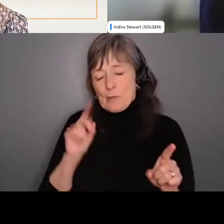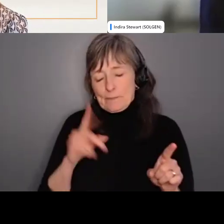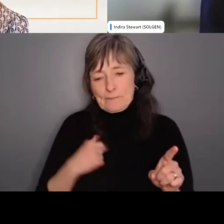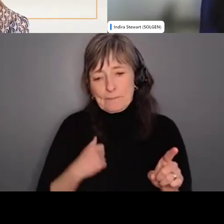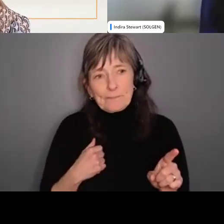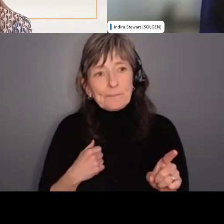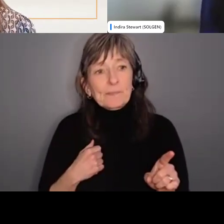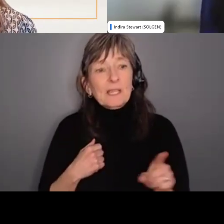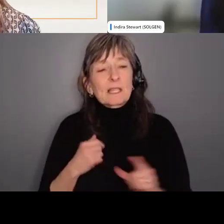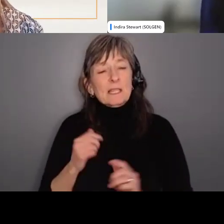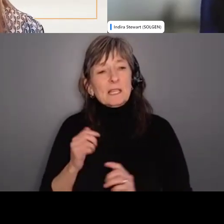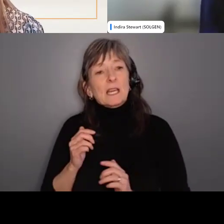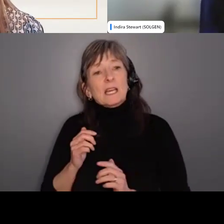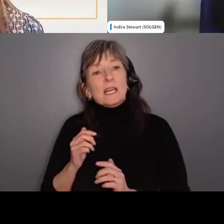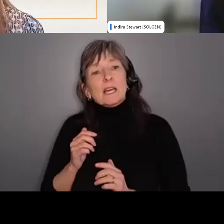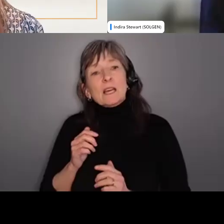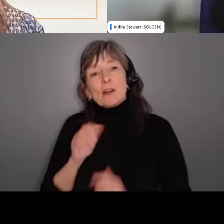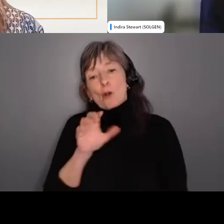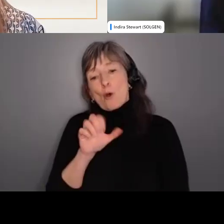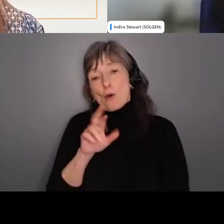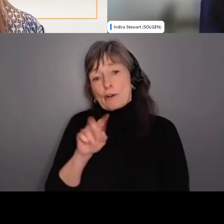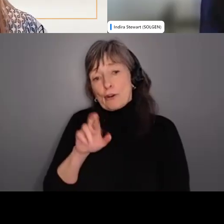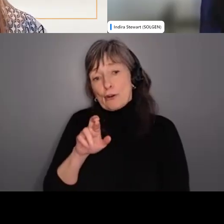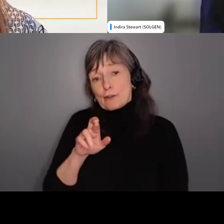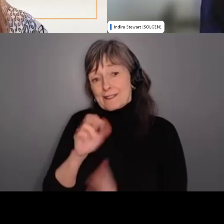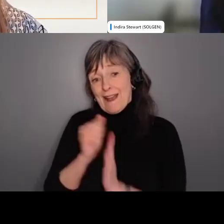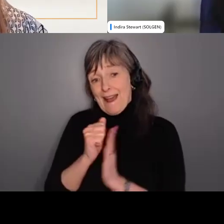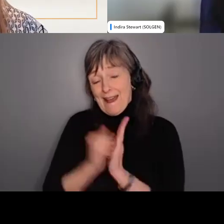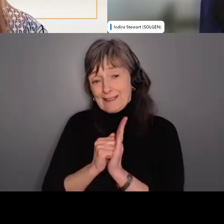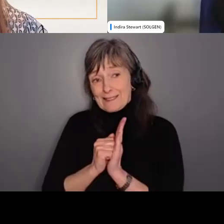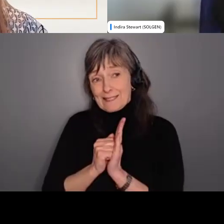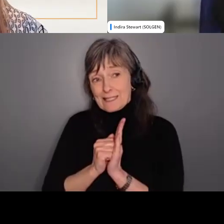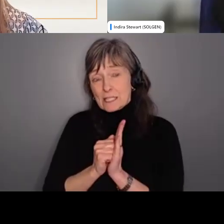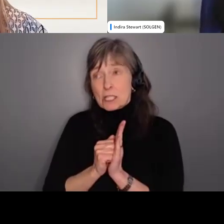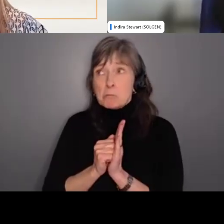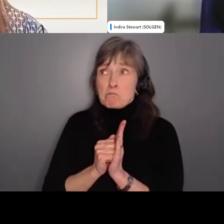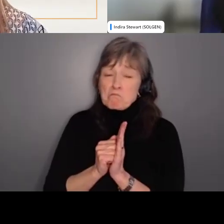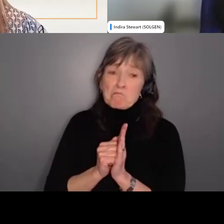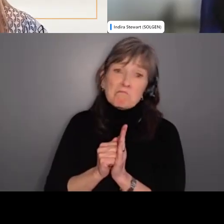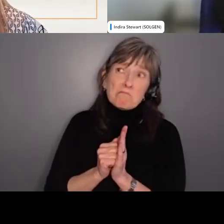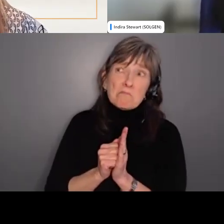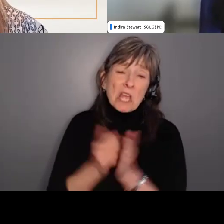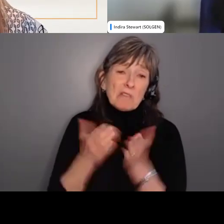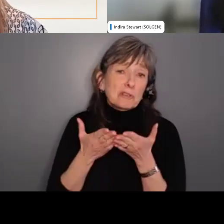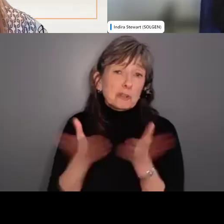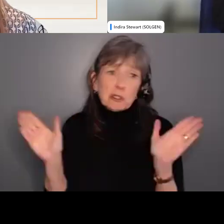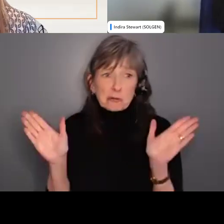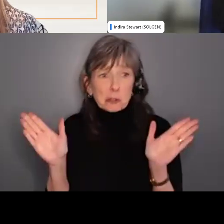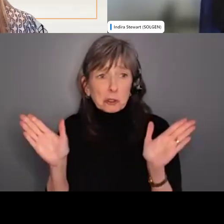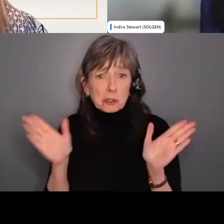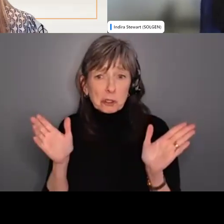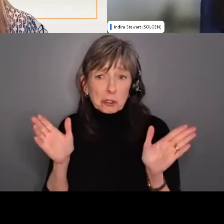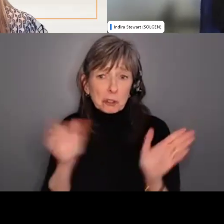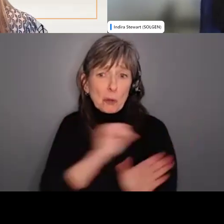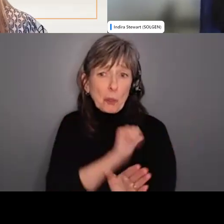the Coroner's Act actually gives coroners pretty broad powers under what we call an